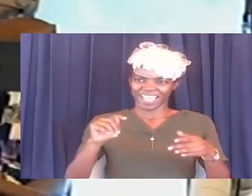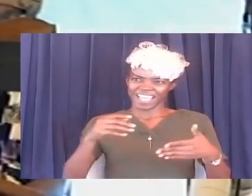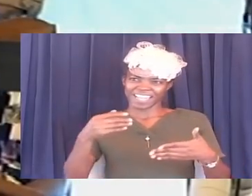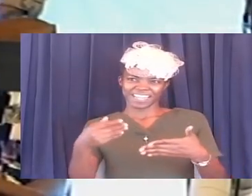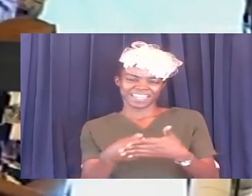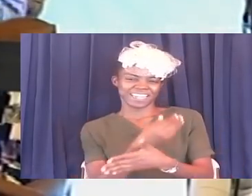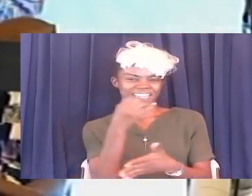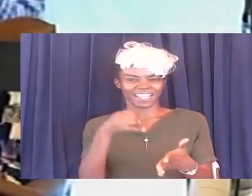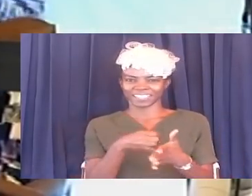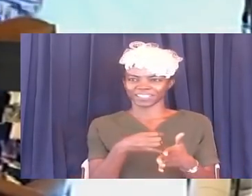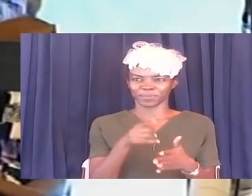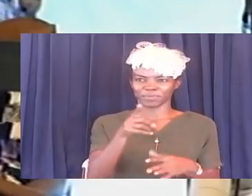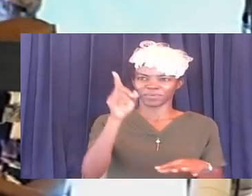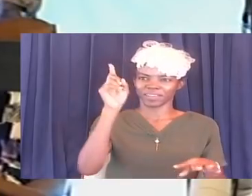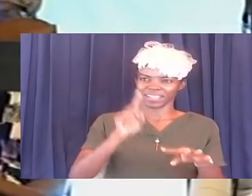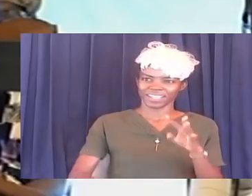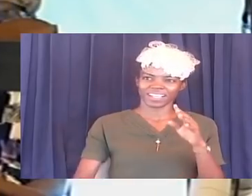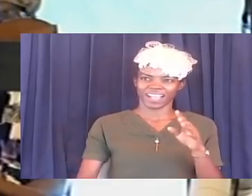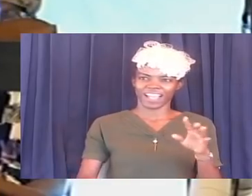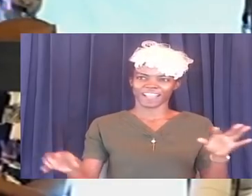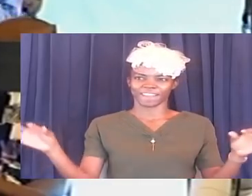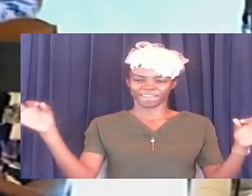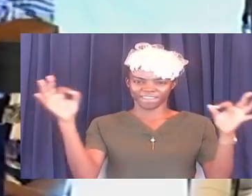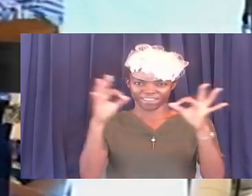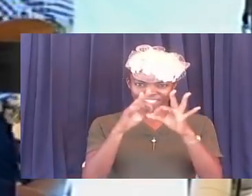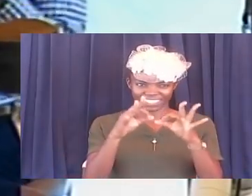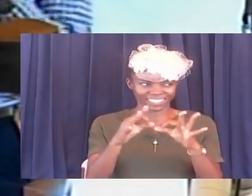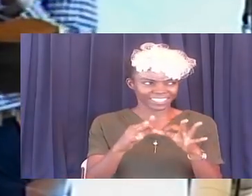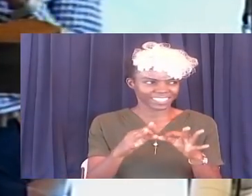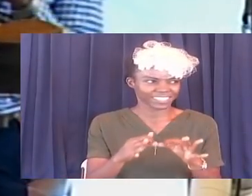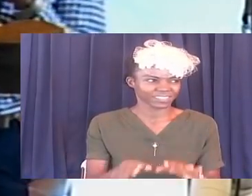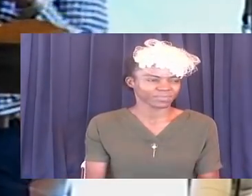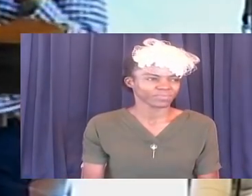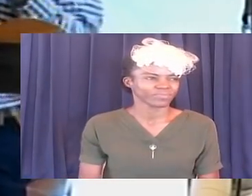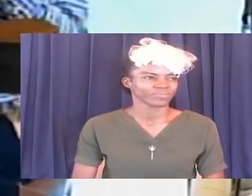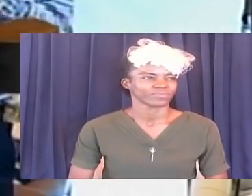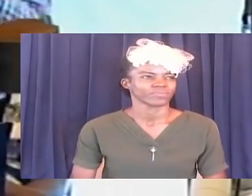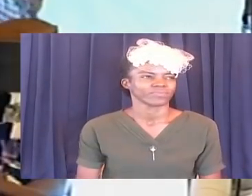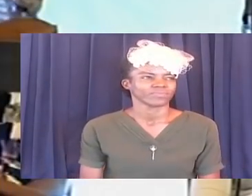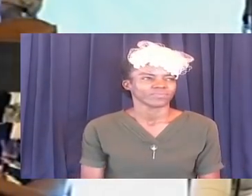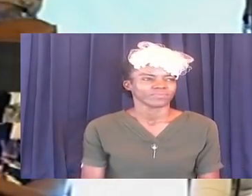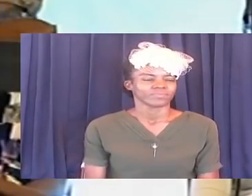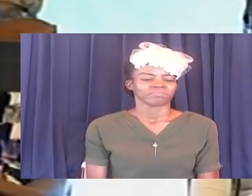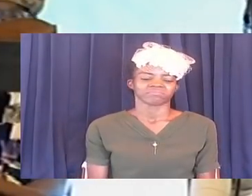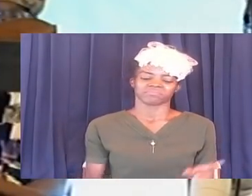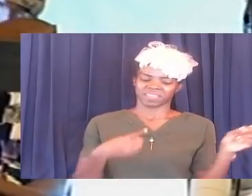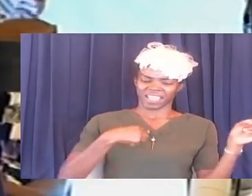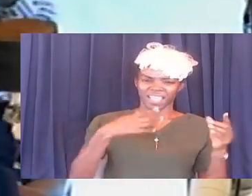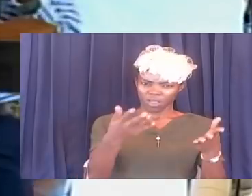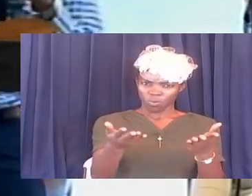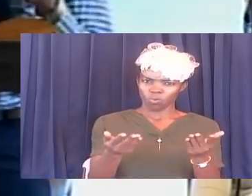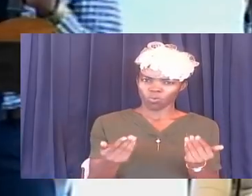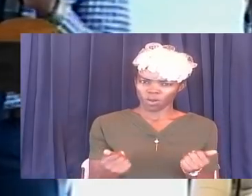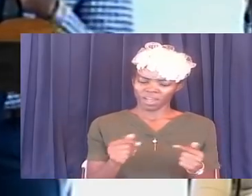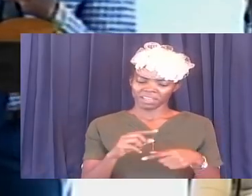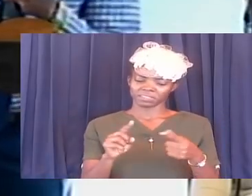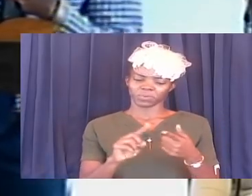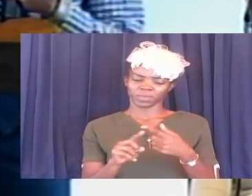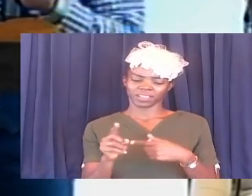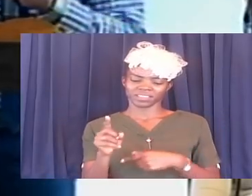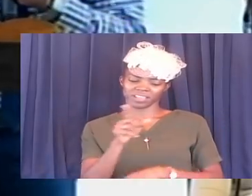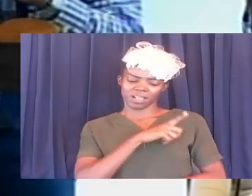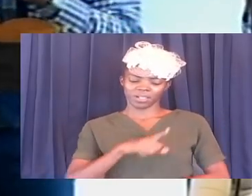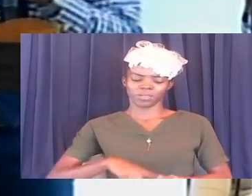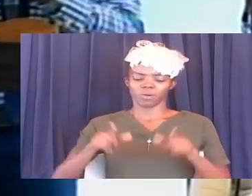can't fit. Praise the Lord. Hallelujah. But what I want is when the Lord looks at me in